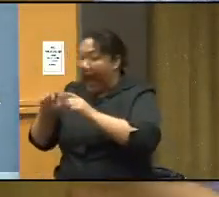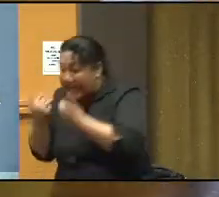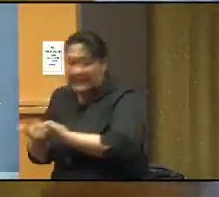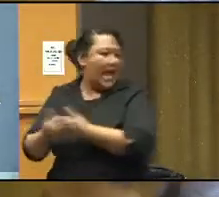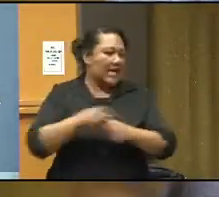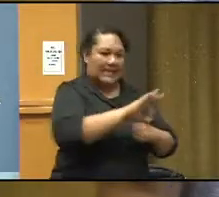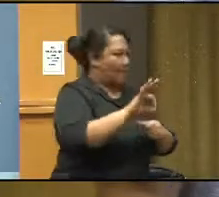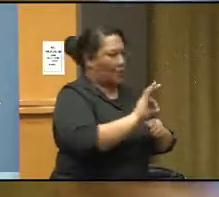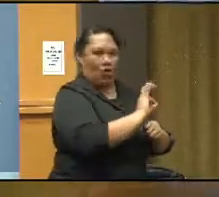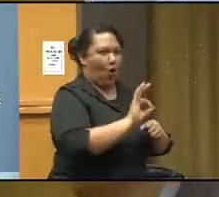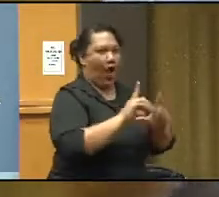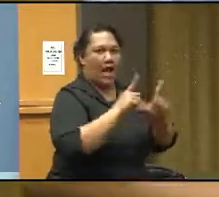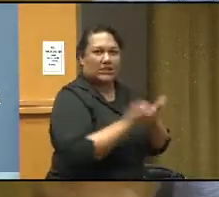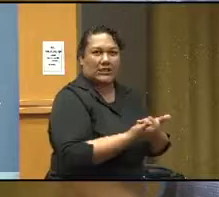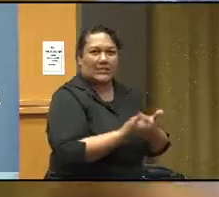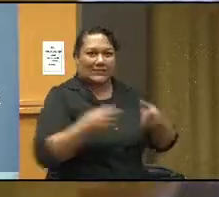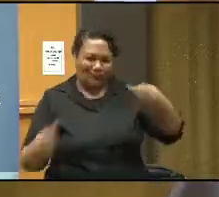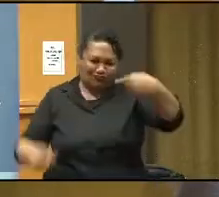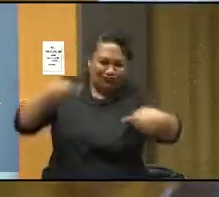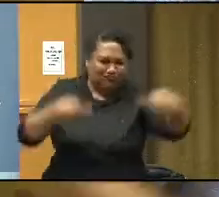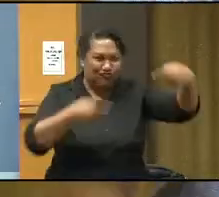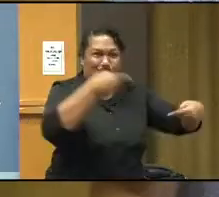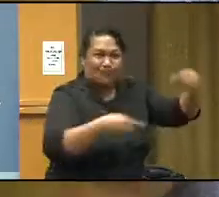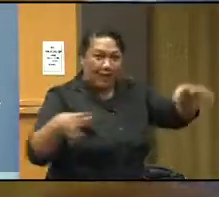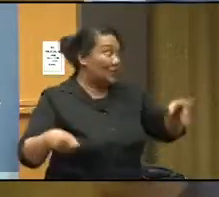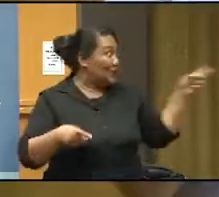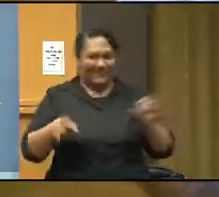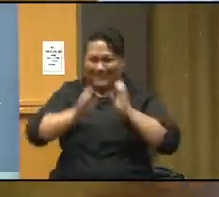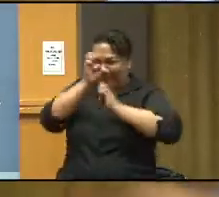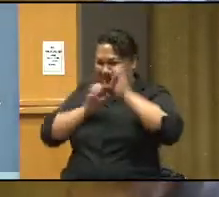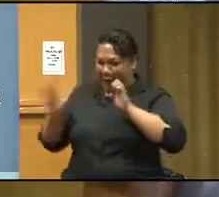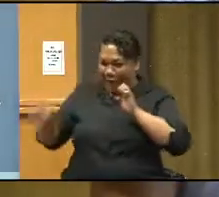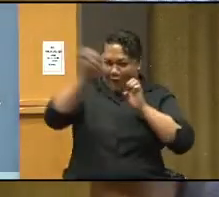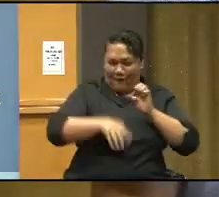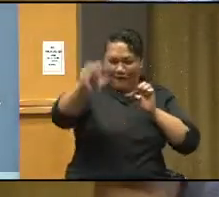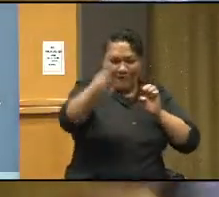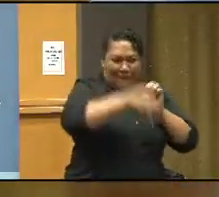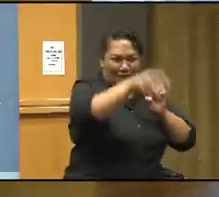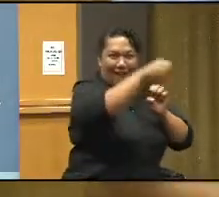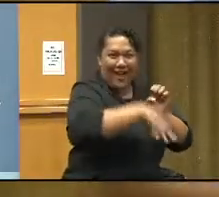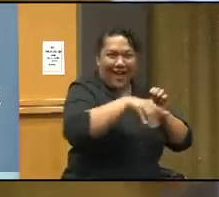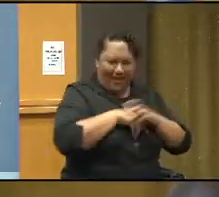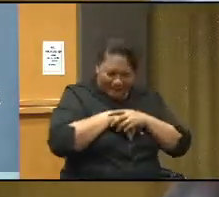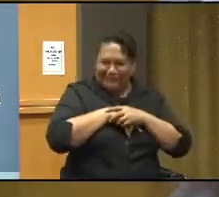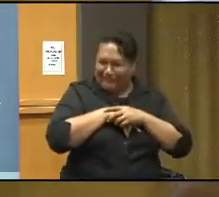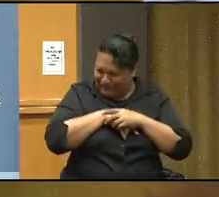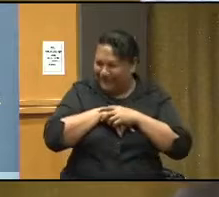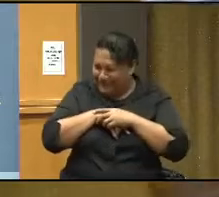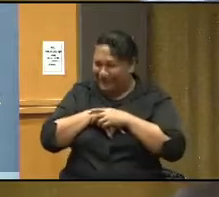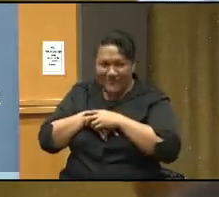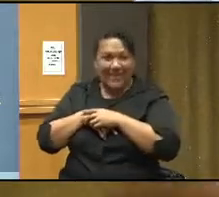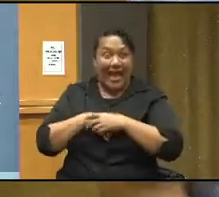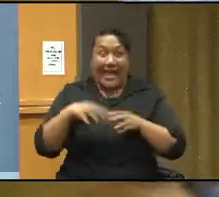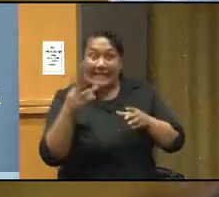tea, but cut out the afternoon tea. They don't need the afternoon tea because they had the lunch. So there are a lot of justifications. Some of them will say, give the